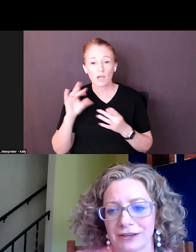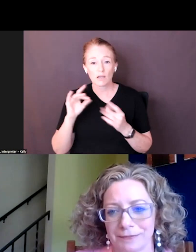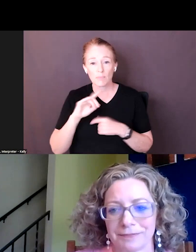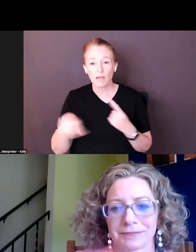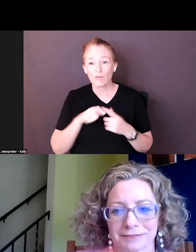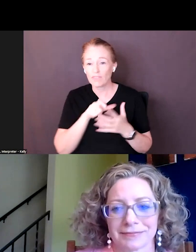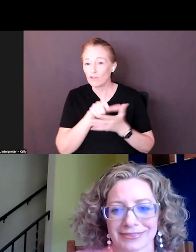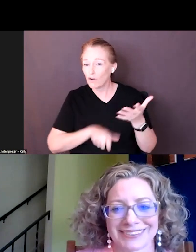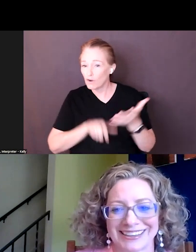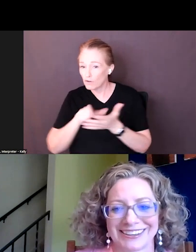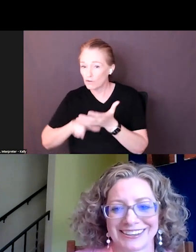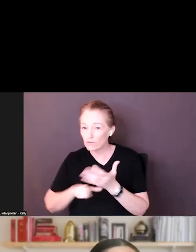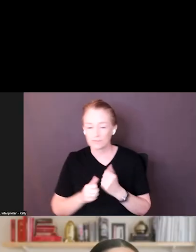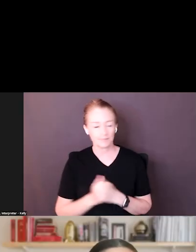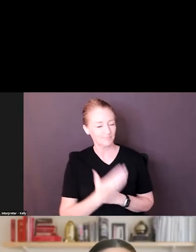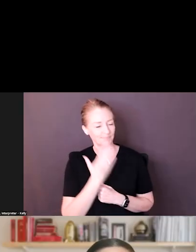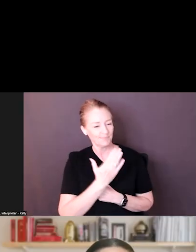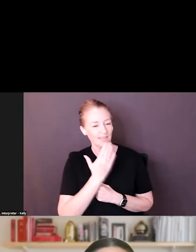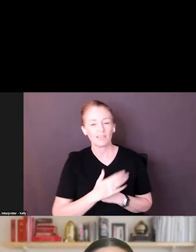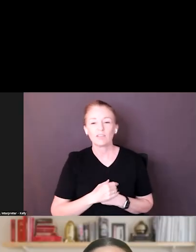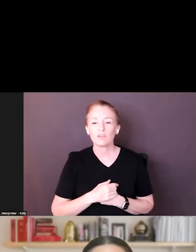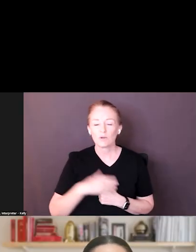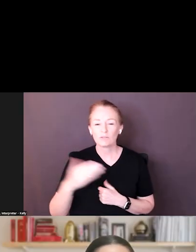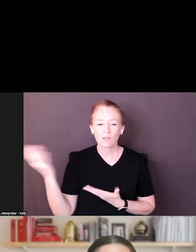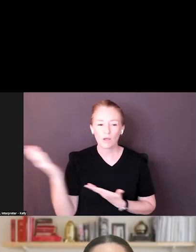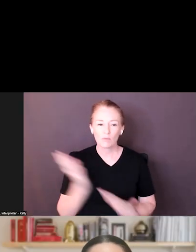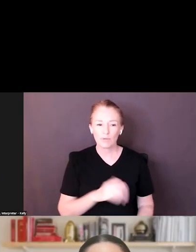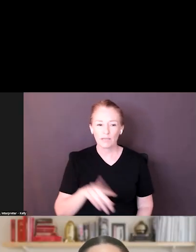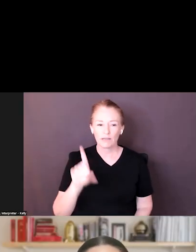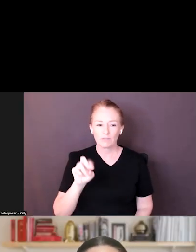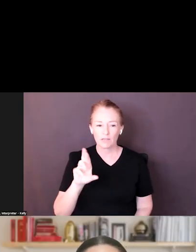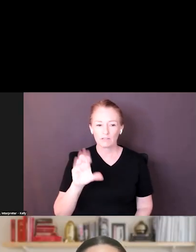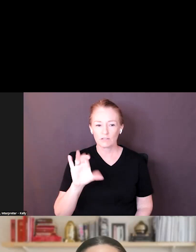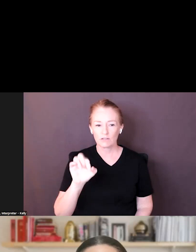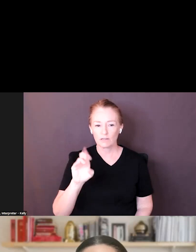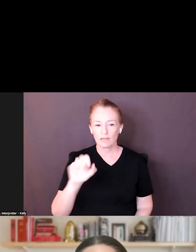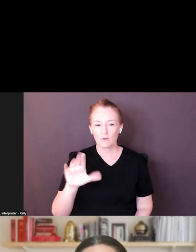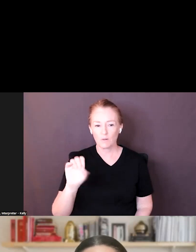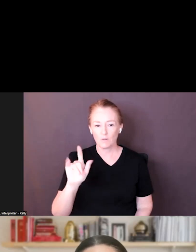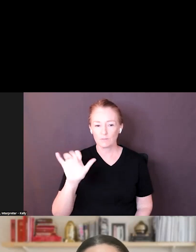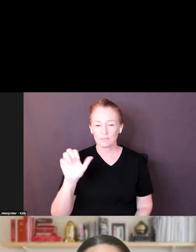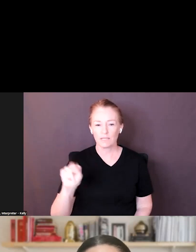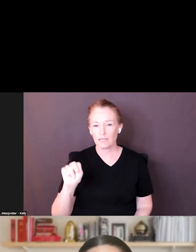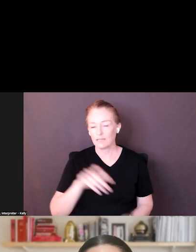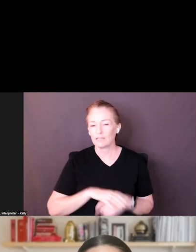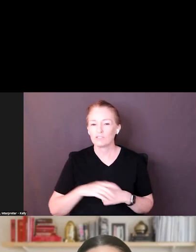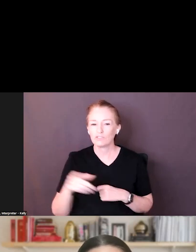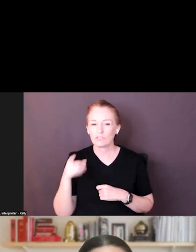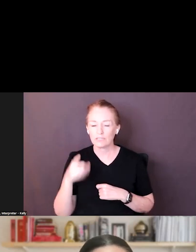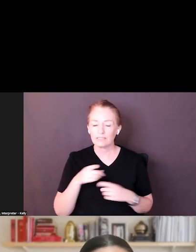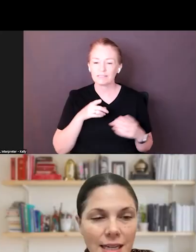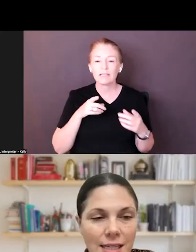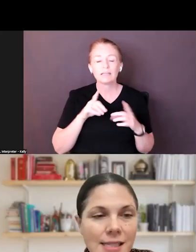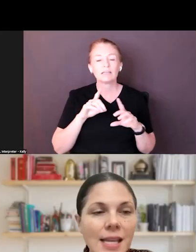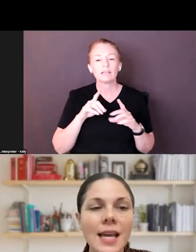this week. Thank you. So I'll bring on Dr. Carol Olson. She's the chair of the Department of Psychiatry at Valleywise Health System